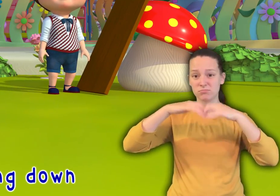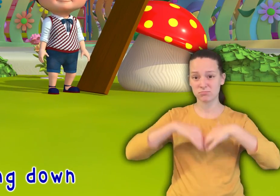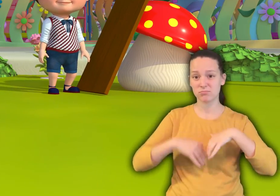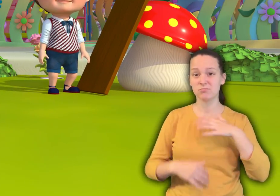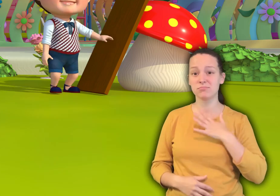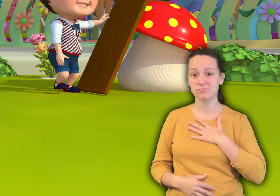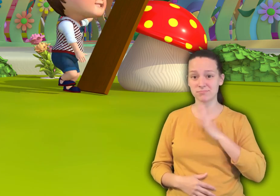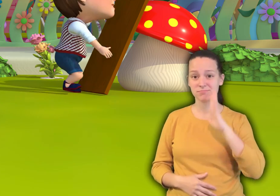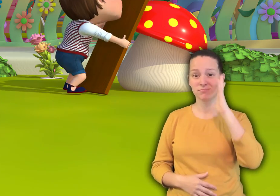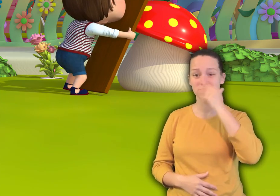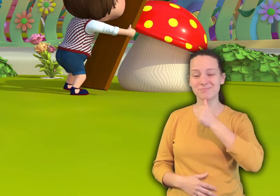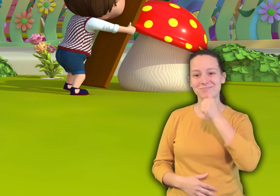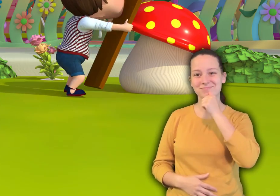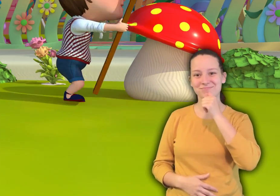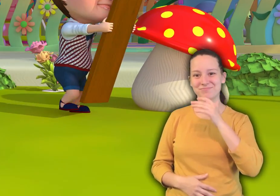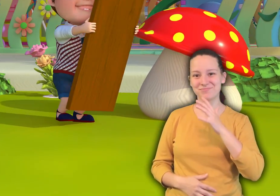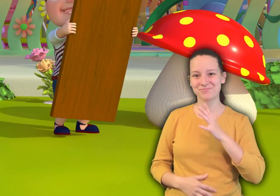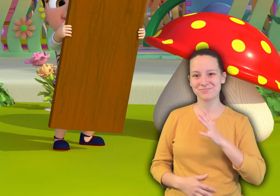falling